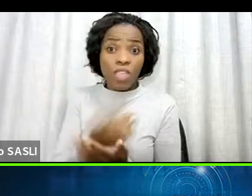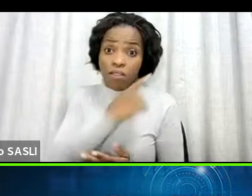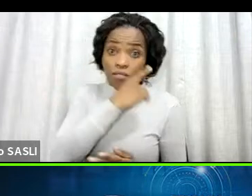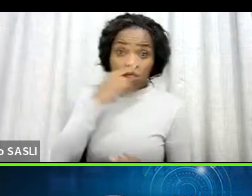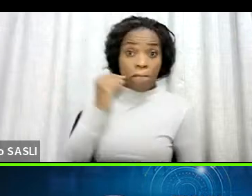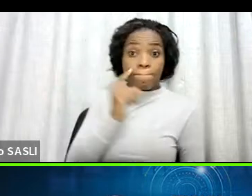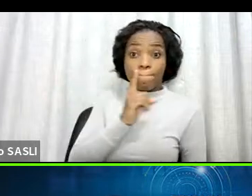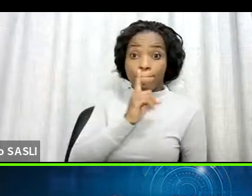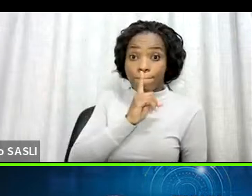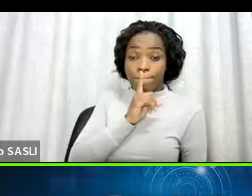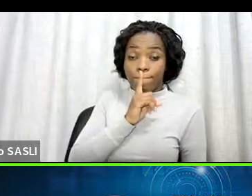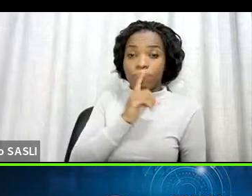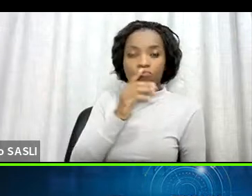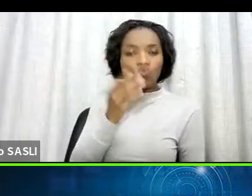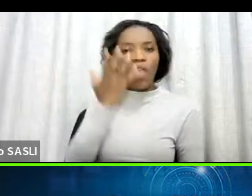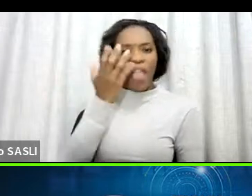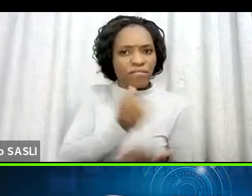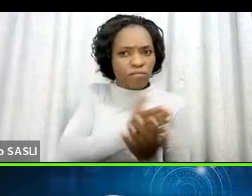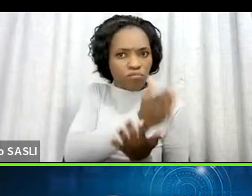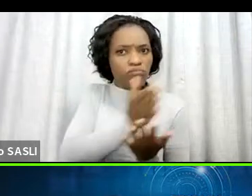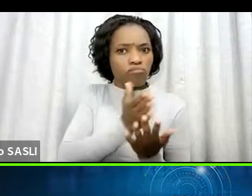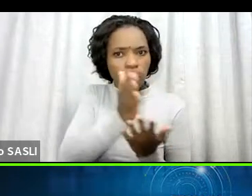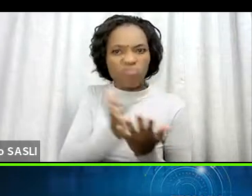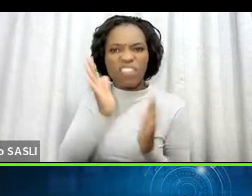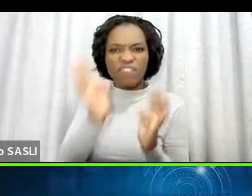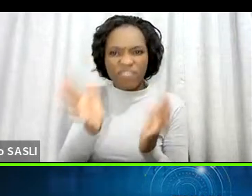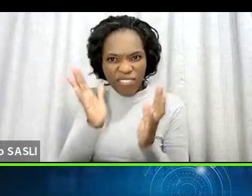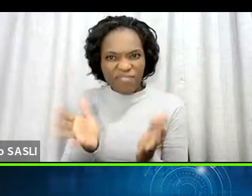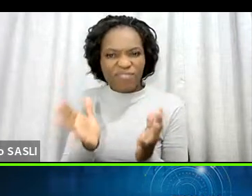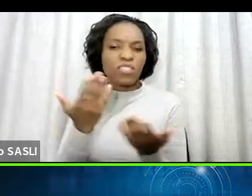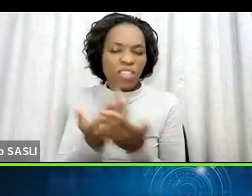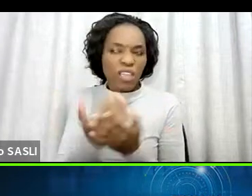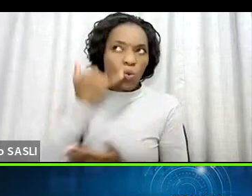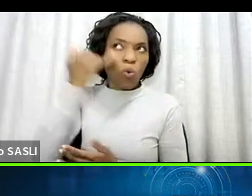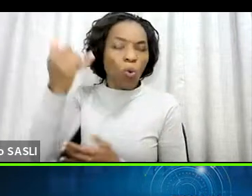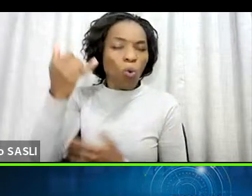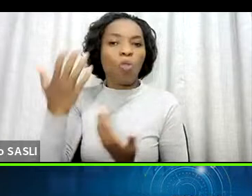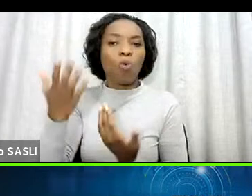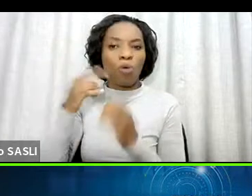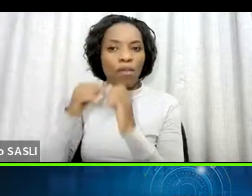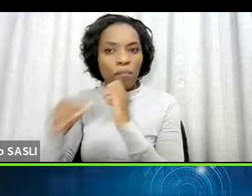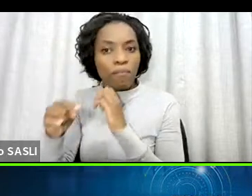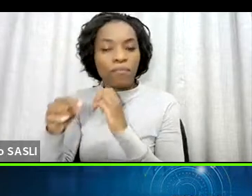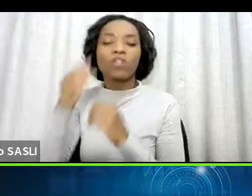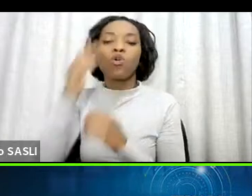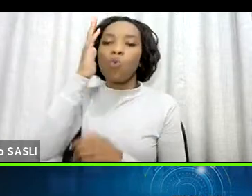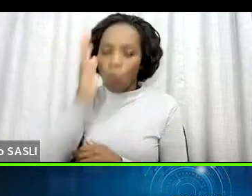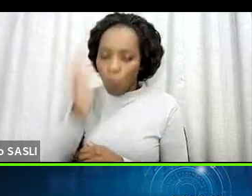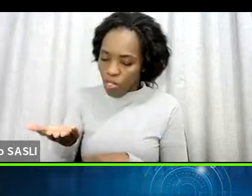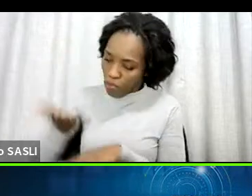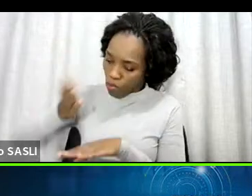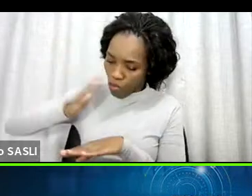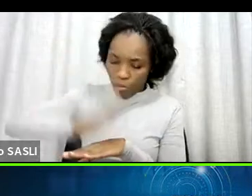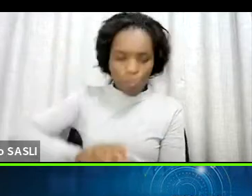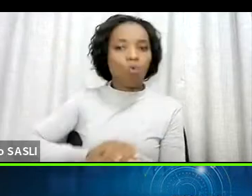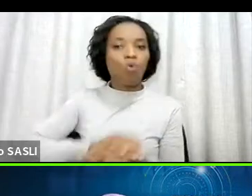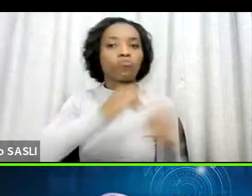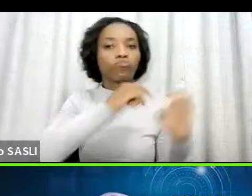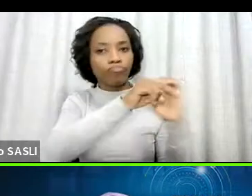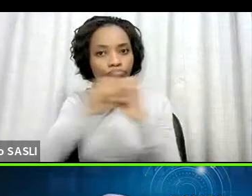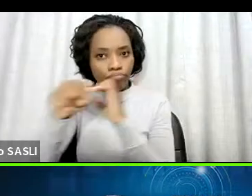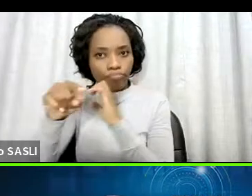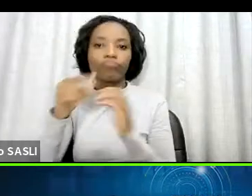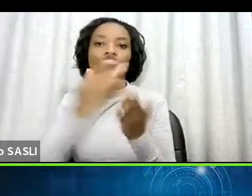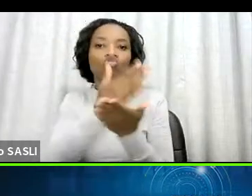The various channels were shared, and I think we will continue to share these, because in